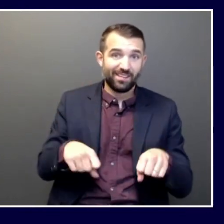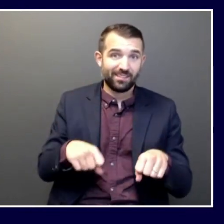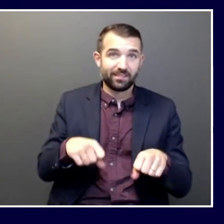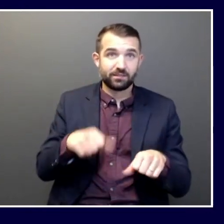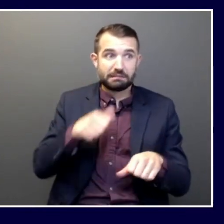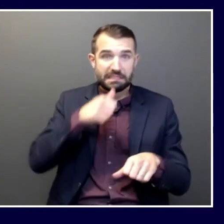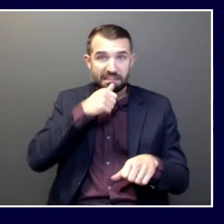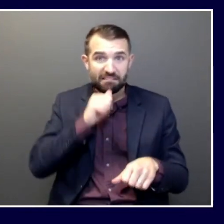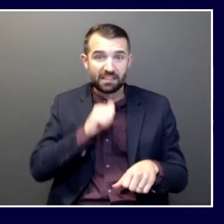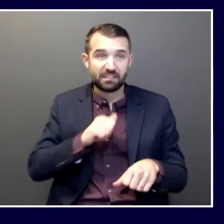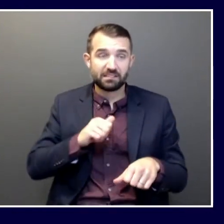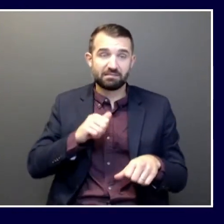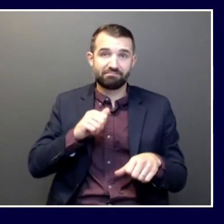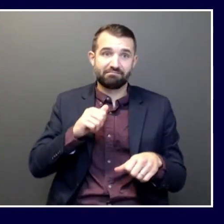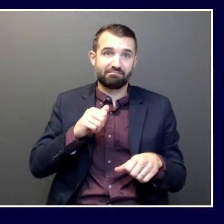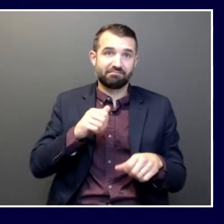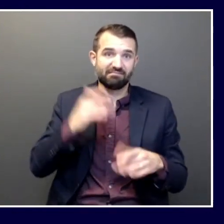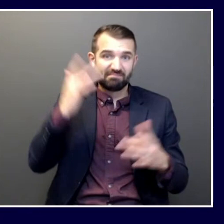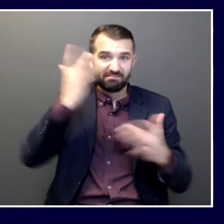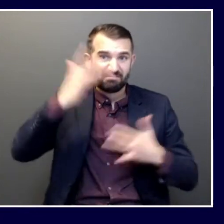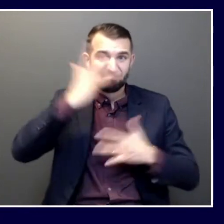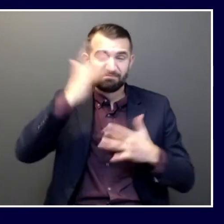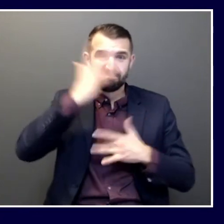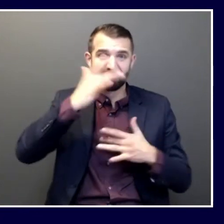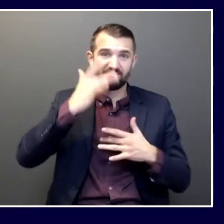consequences that sadly we've seen in our state.